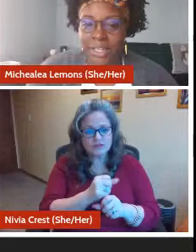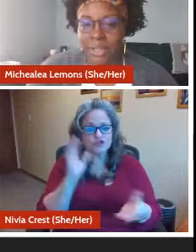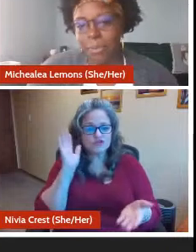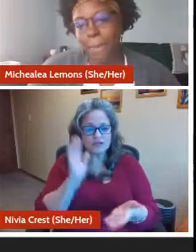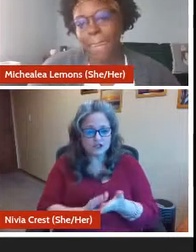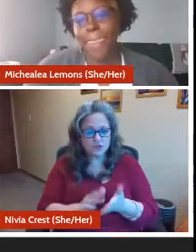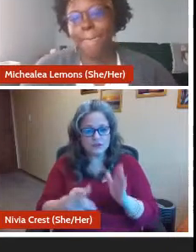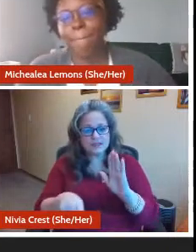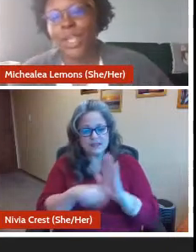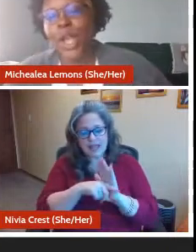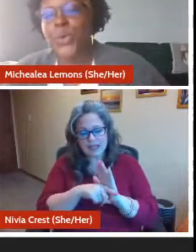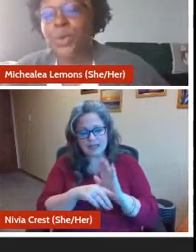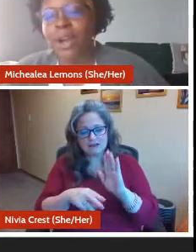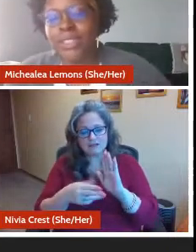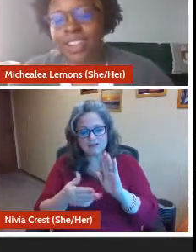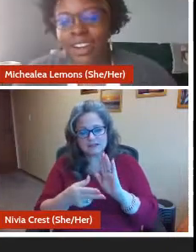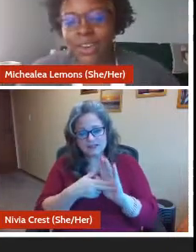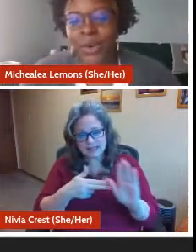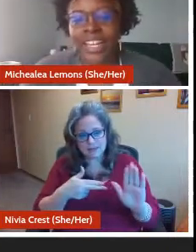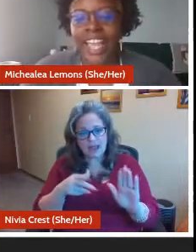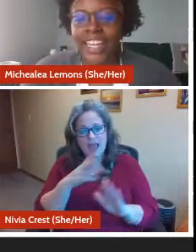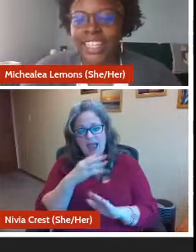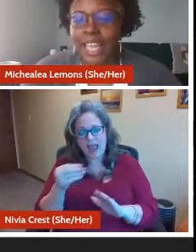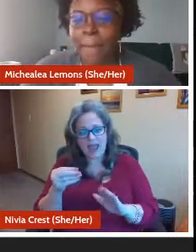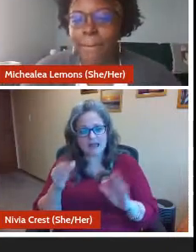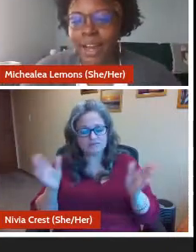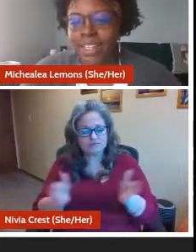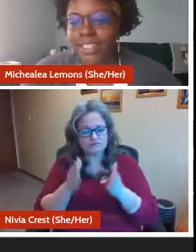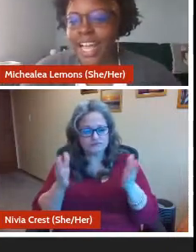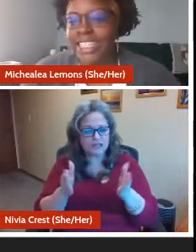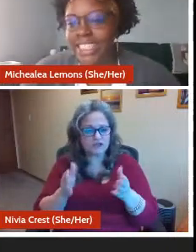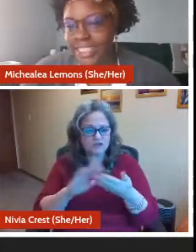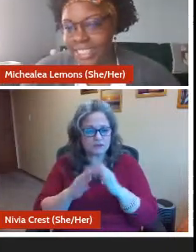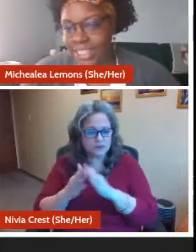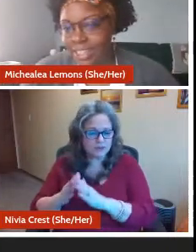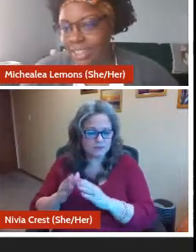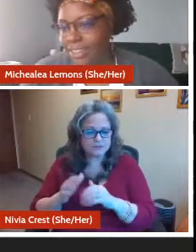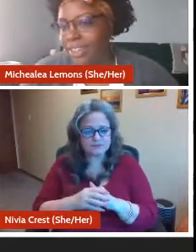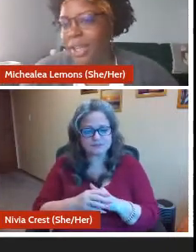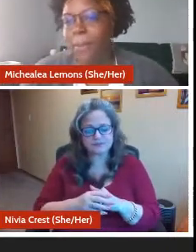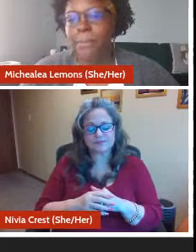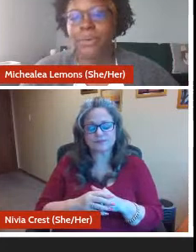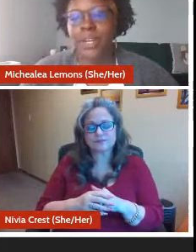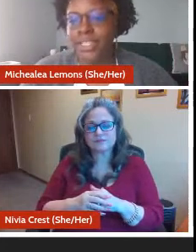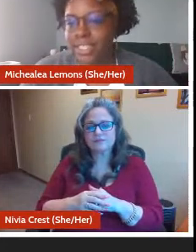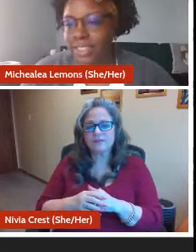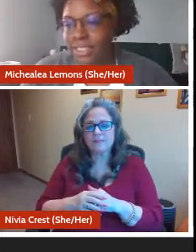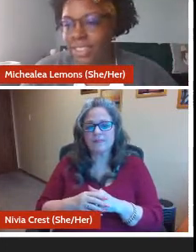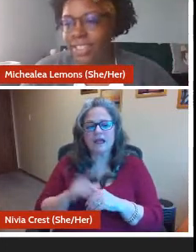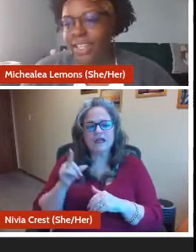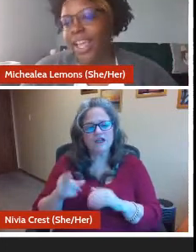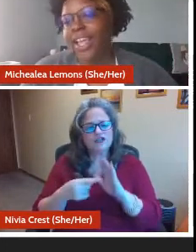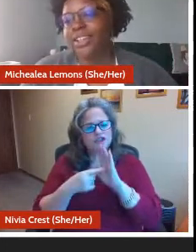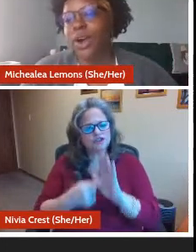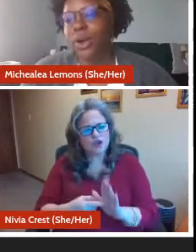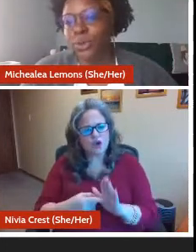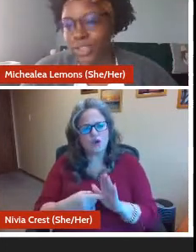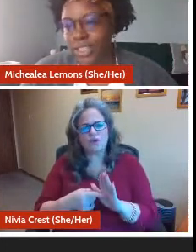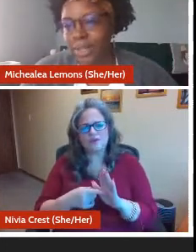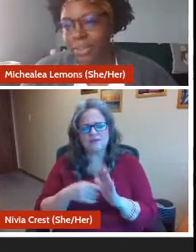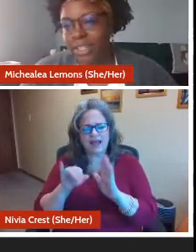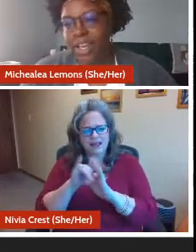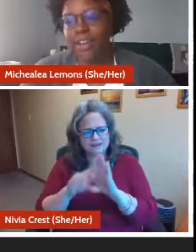build community. Robin's art organically embodies identity, presence,